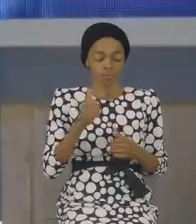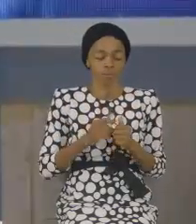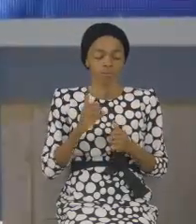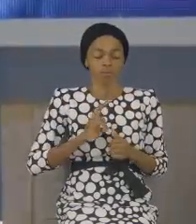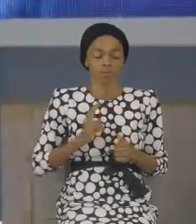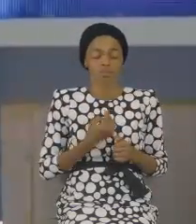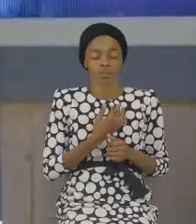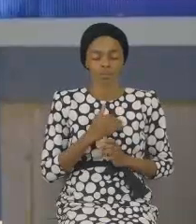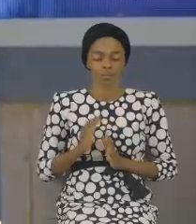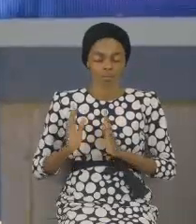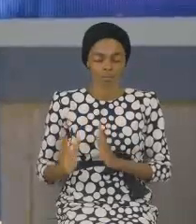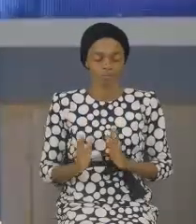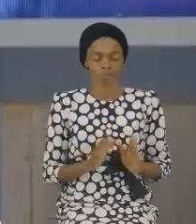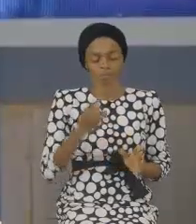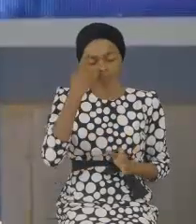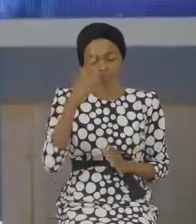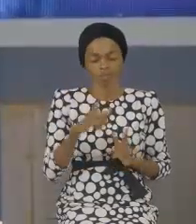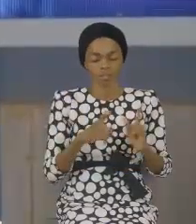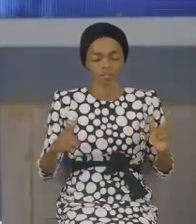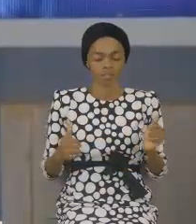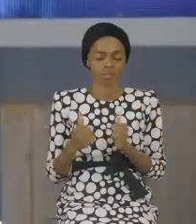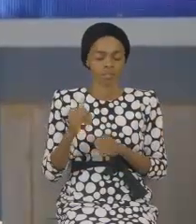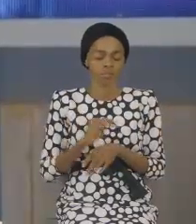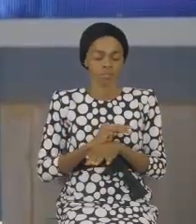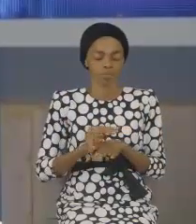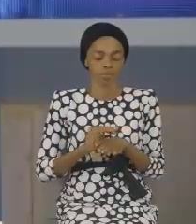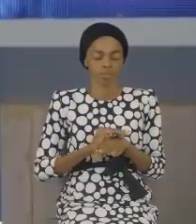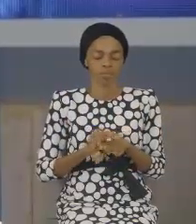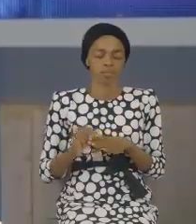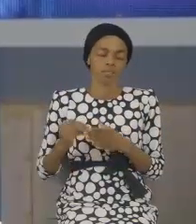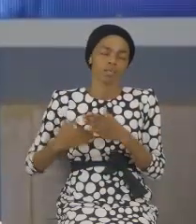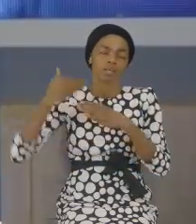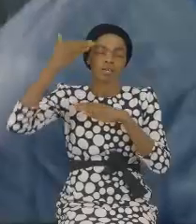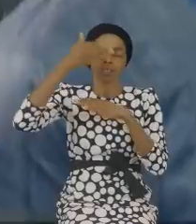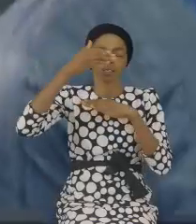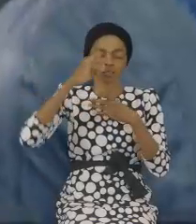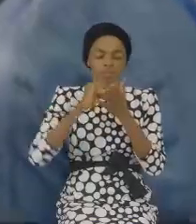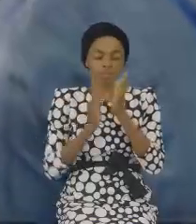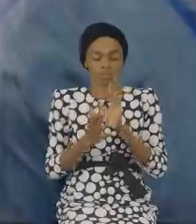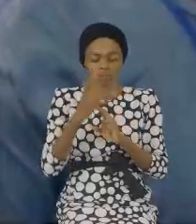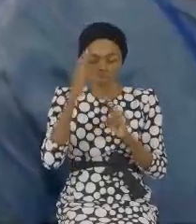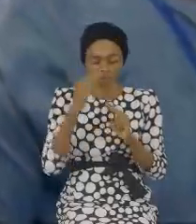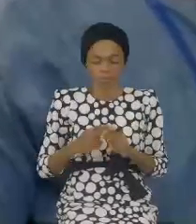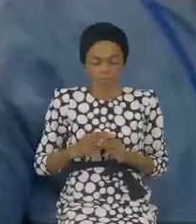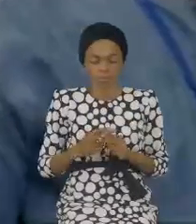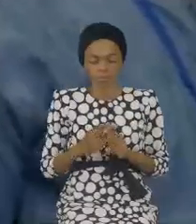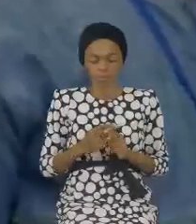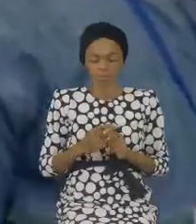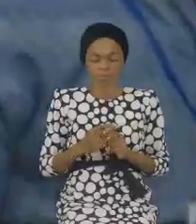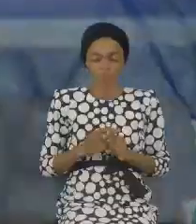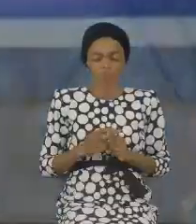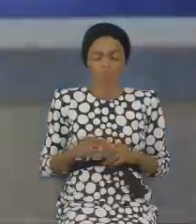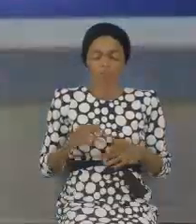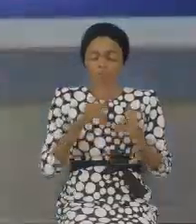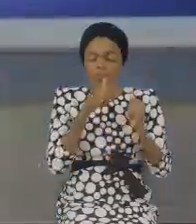prepare us for a greater ministry ahead in Jesus' name. Amen. Bless